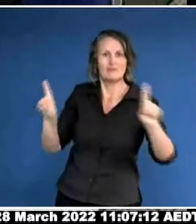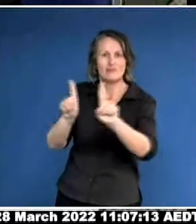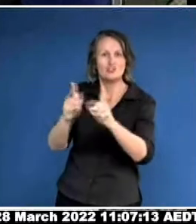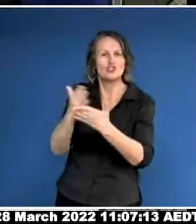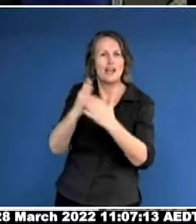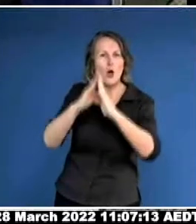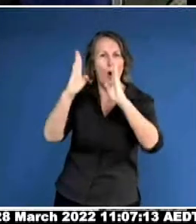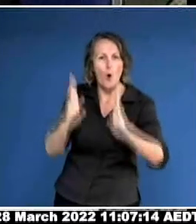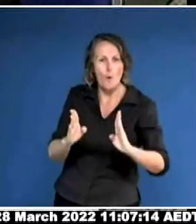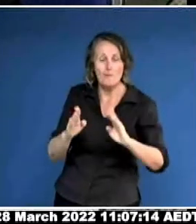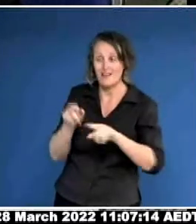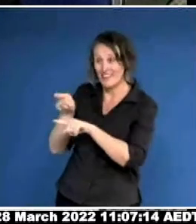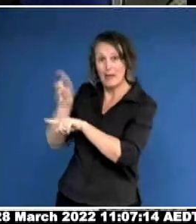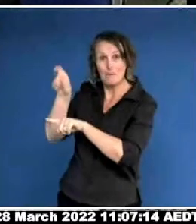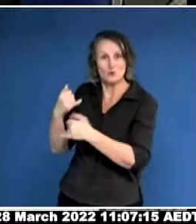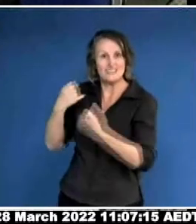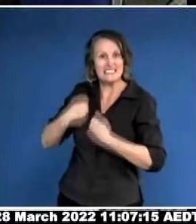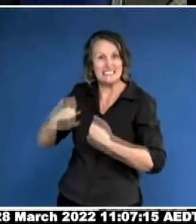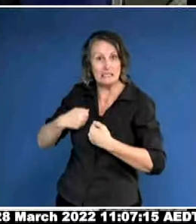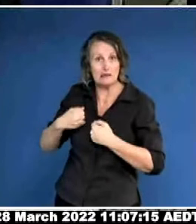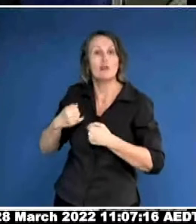was sick in 2016.